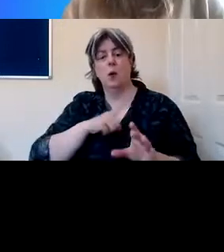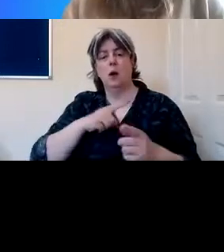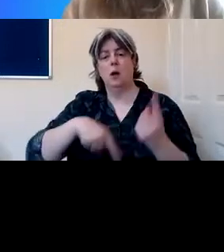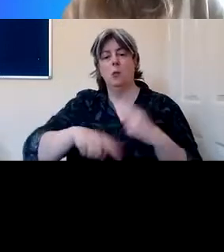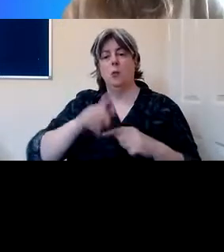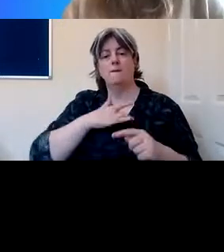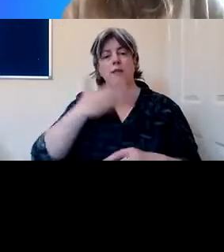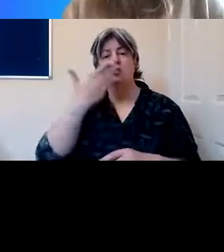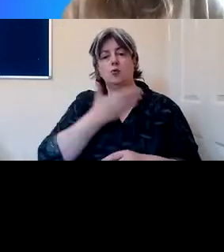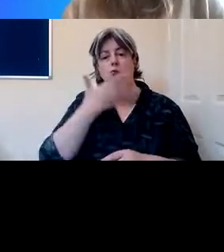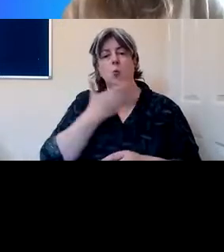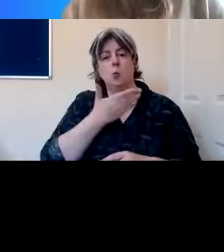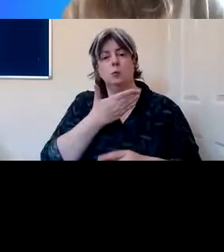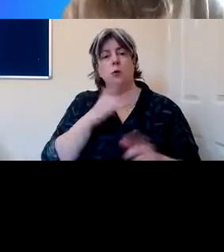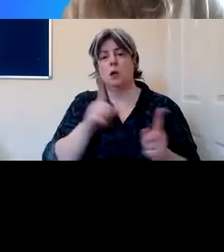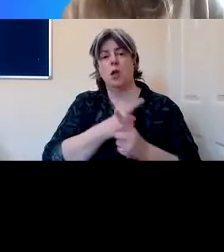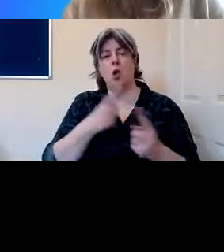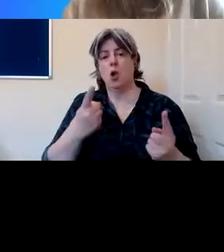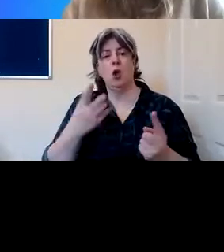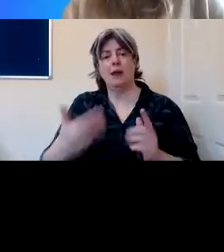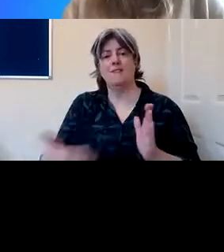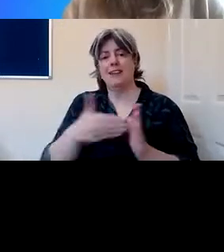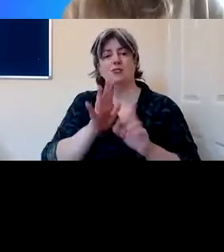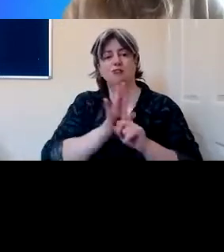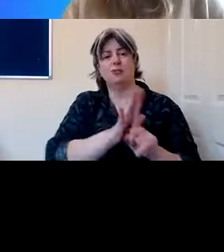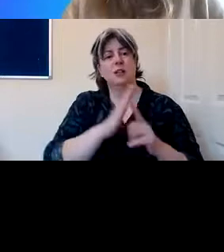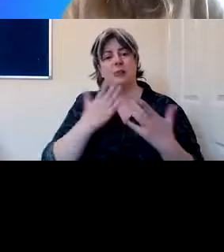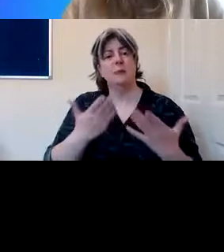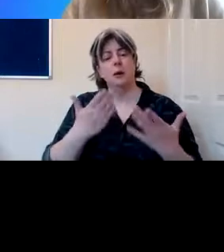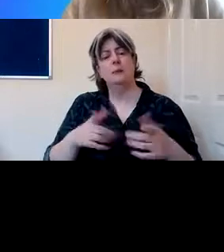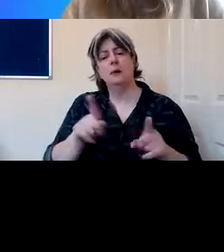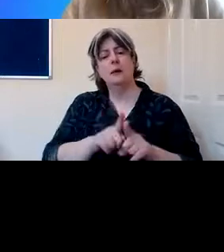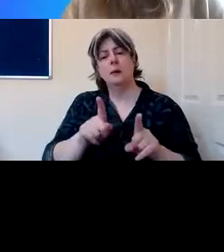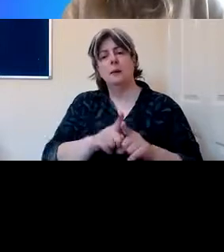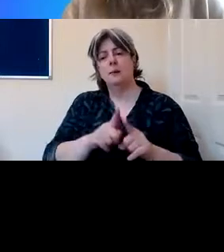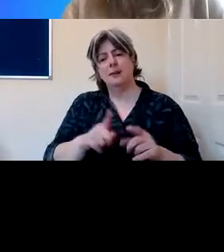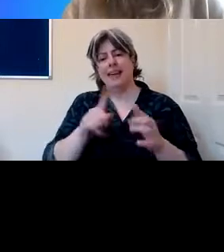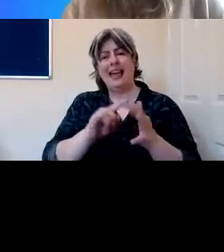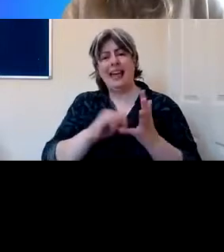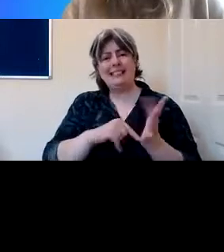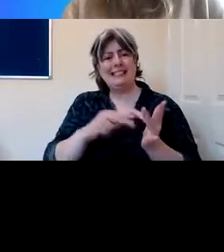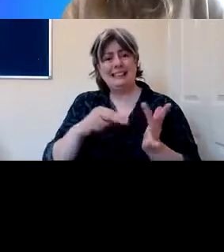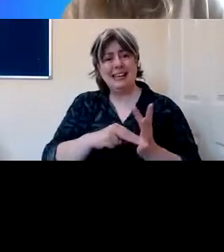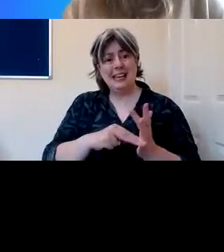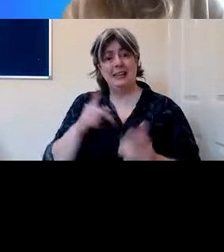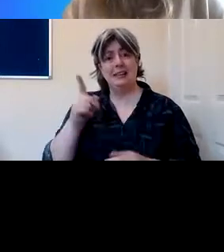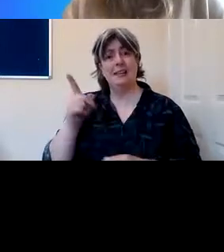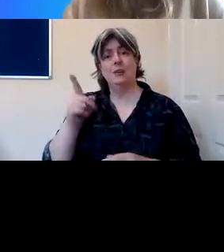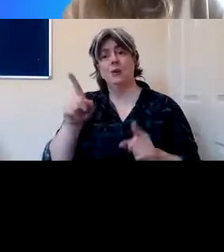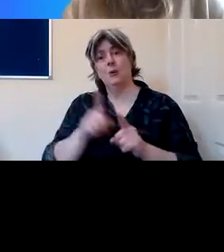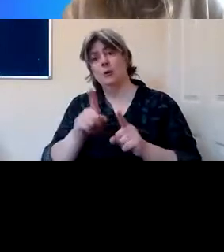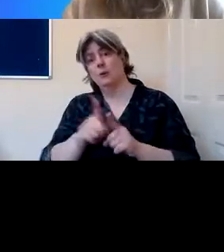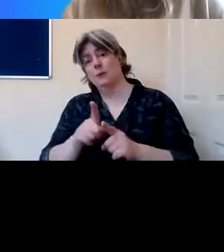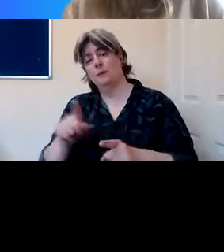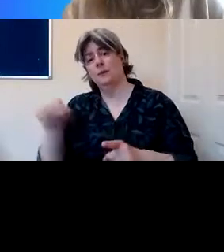in a place at the moment to have that additional pressure, but also the question of whether ESN, who were also supposed to have a